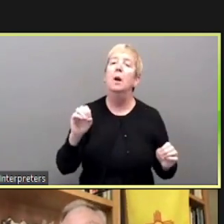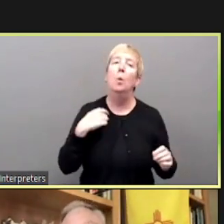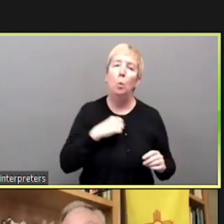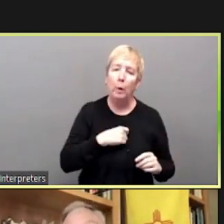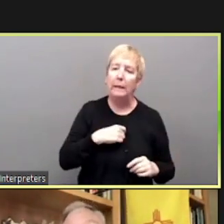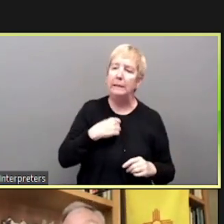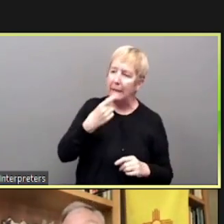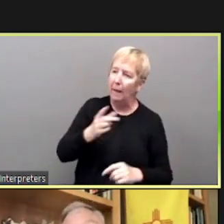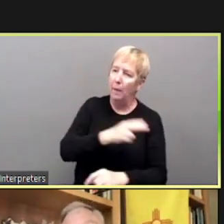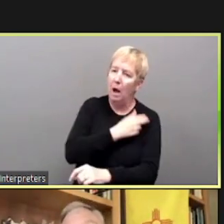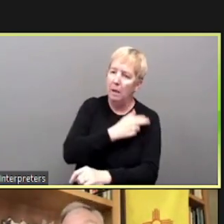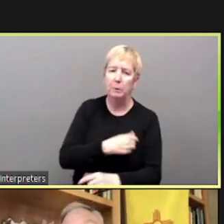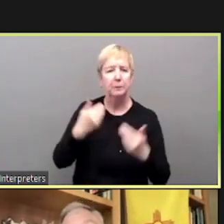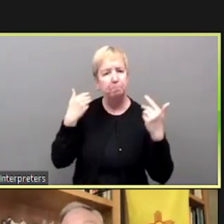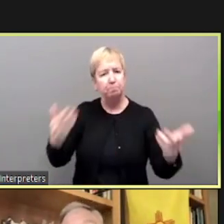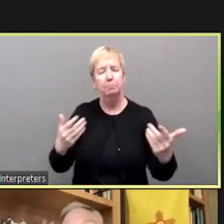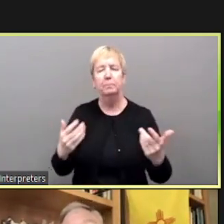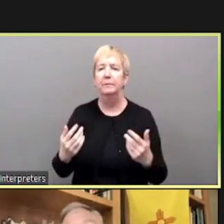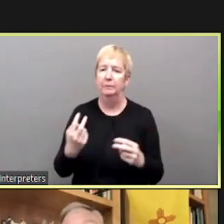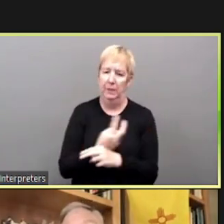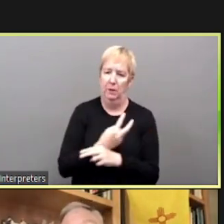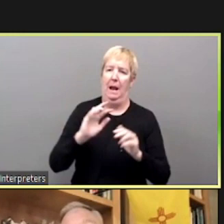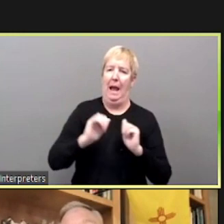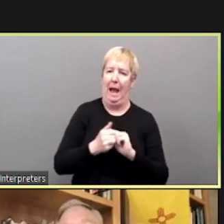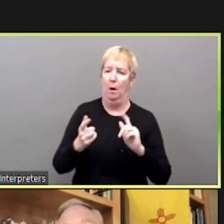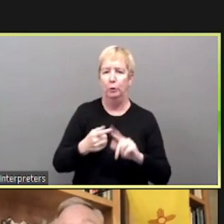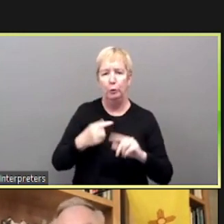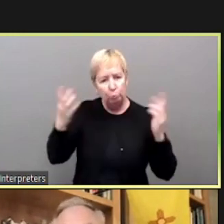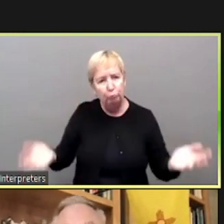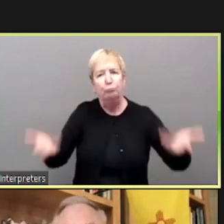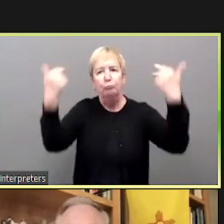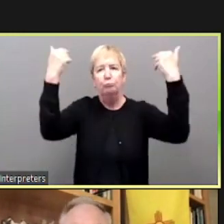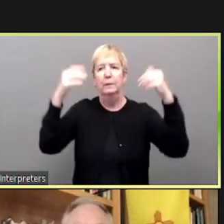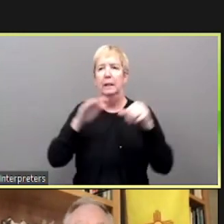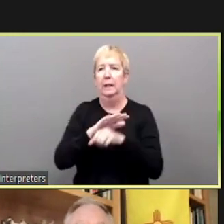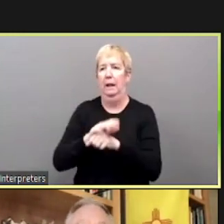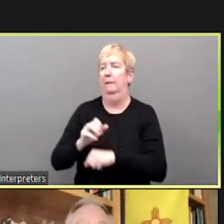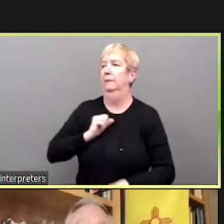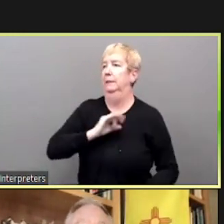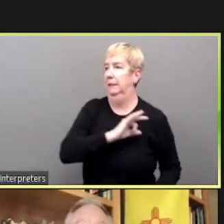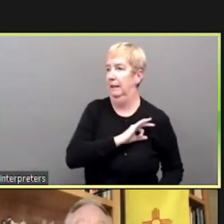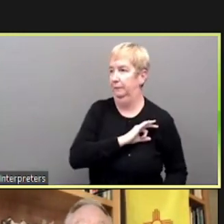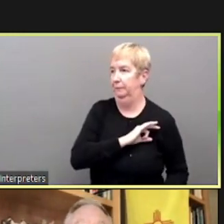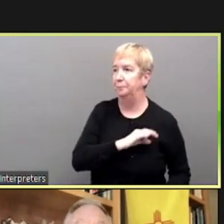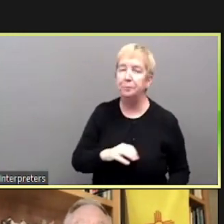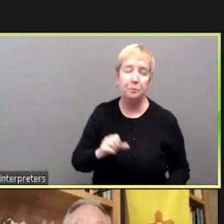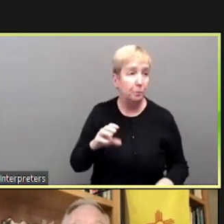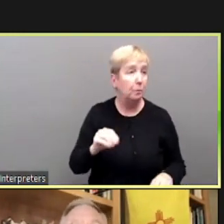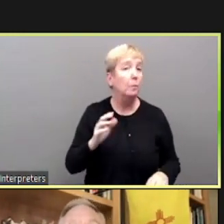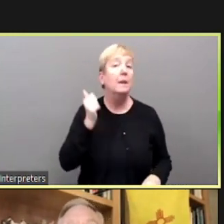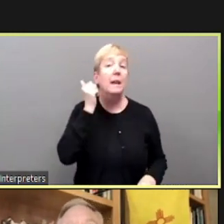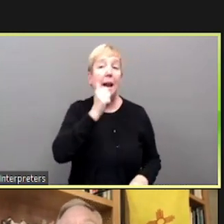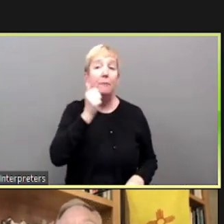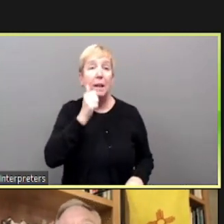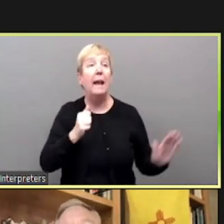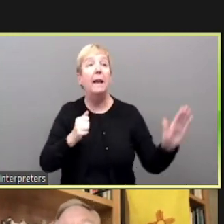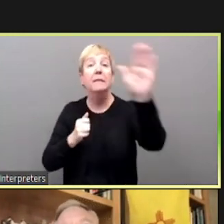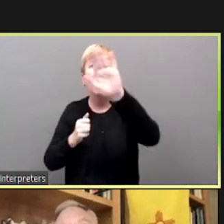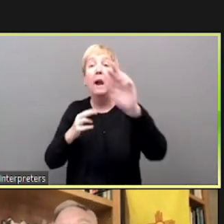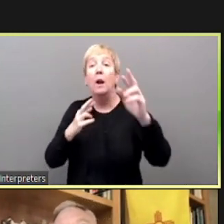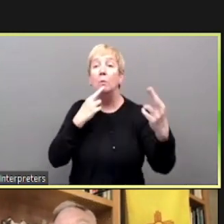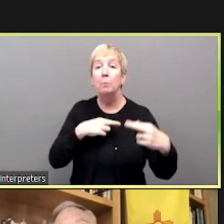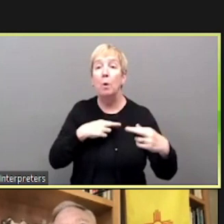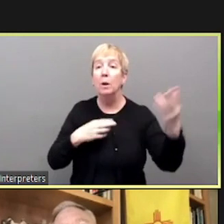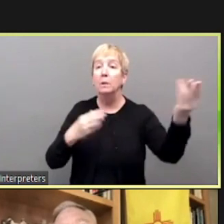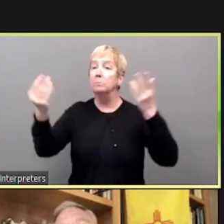to staff up to their fully licensed beds. But in the daily reporting that comes to DOH,